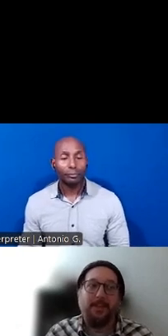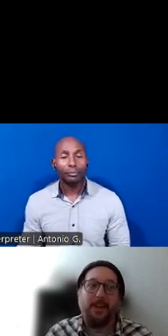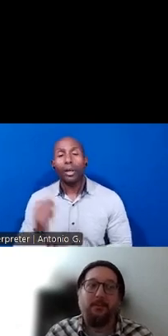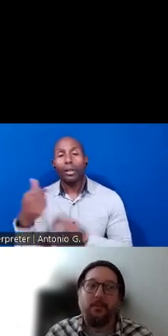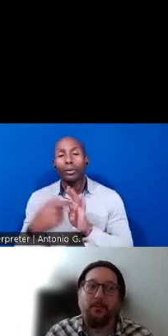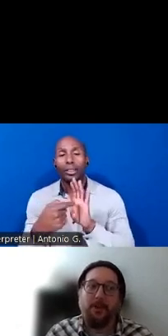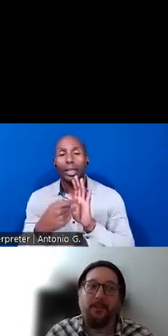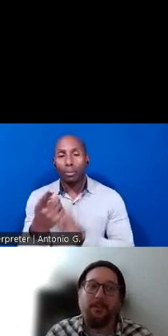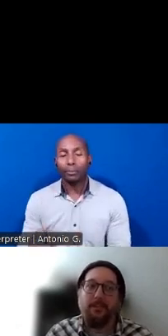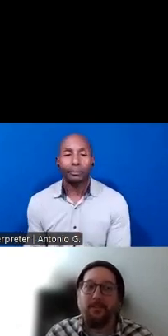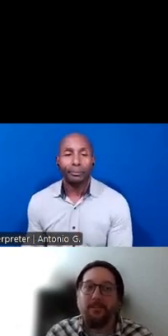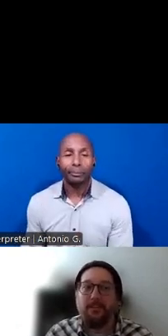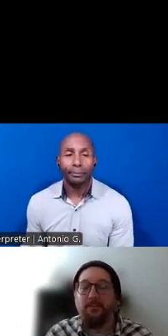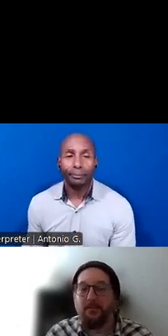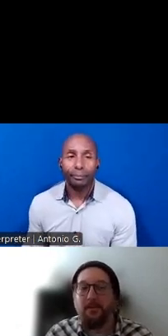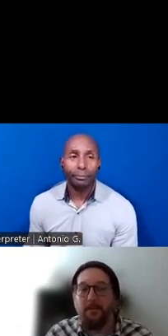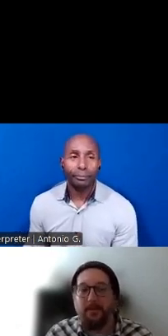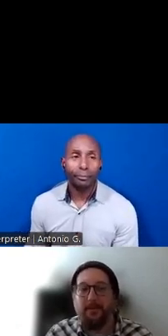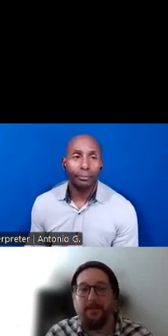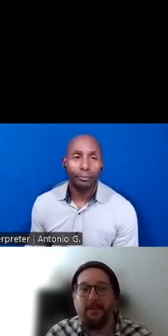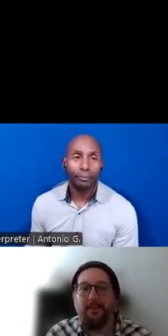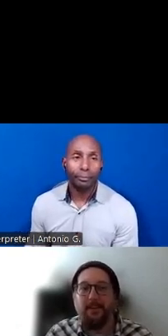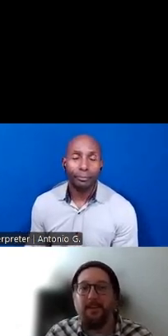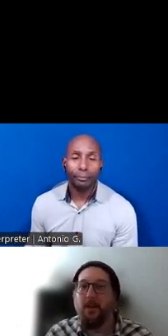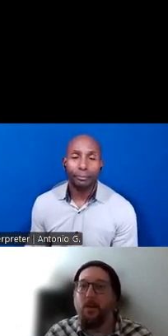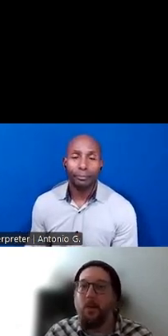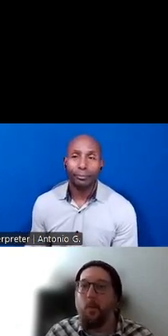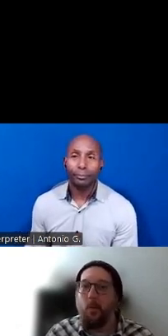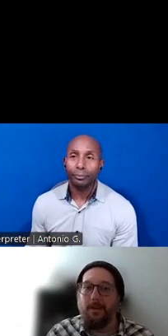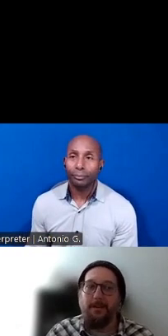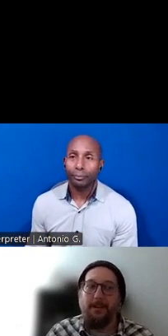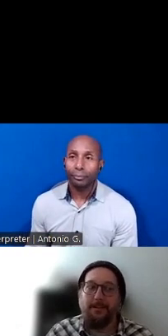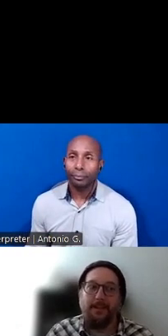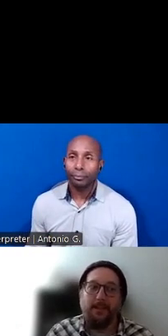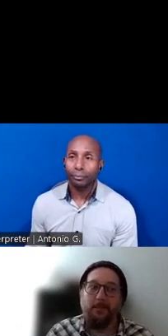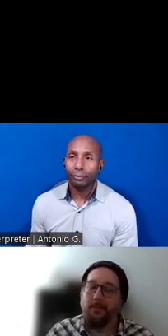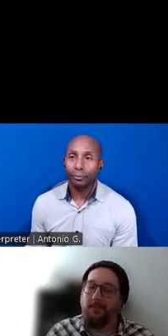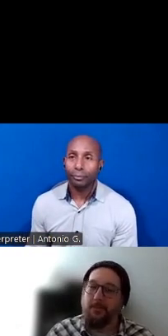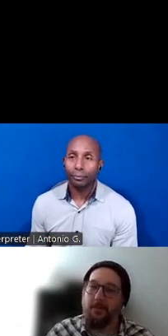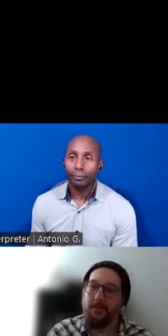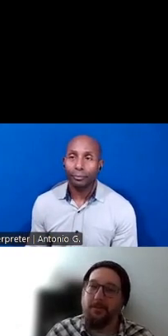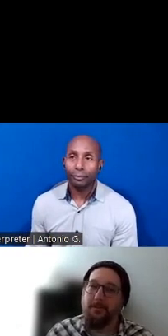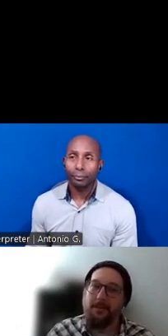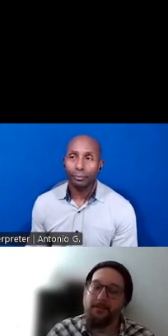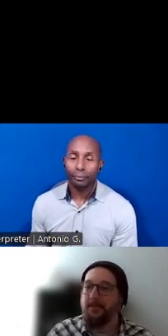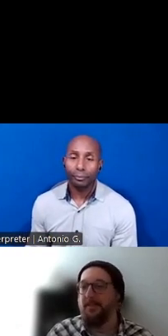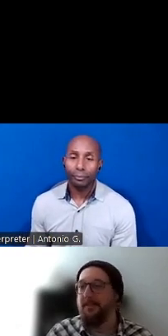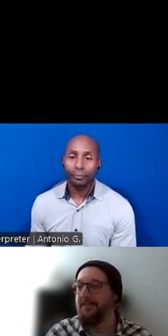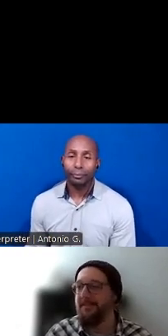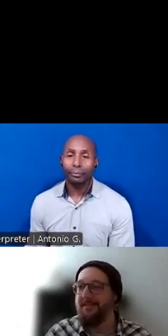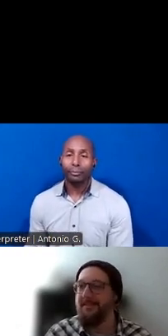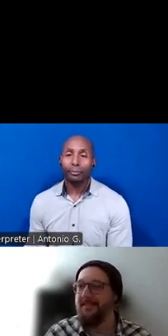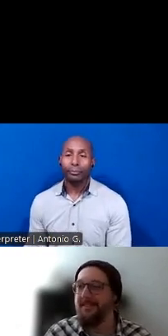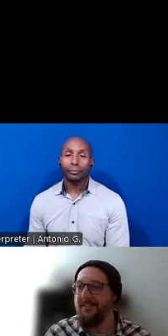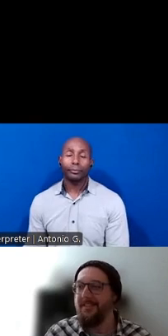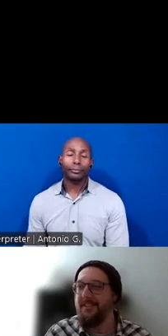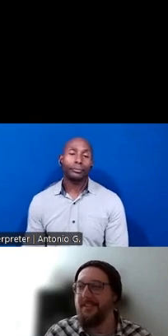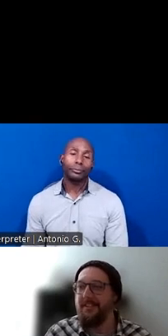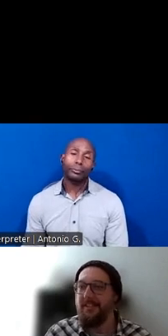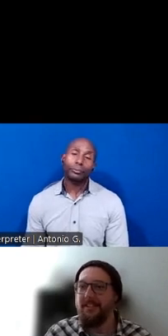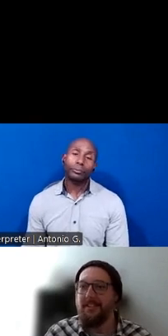counselor was hired 2 months into the reporting period. What FTE would you report for this person?